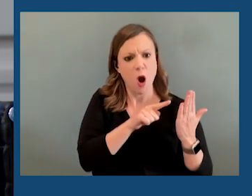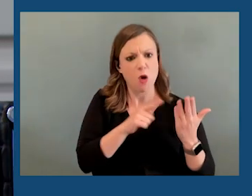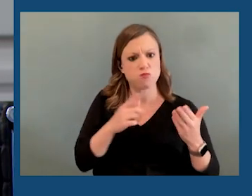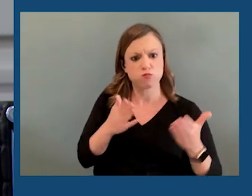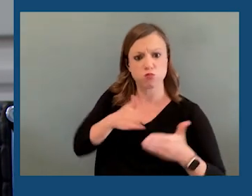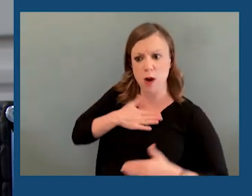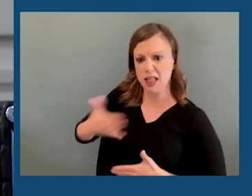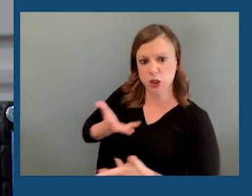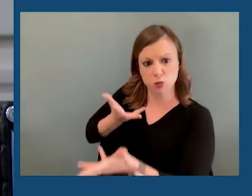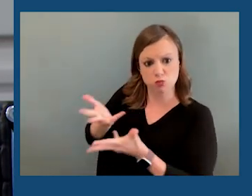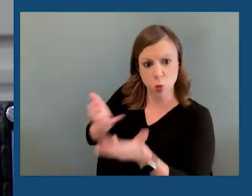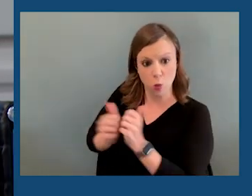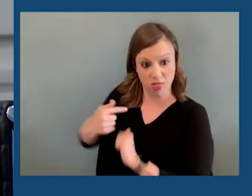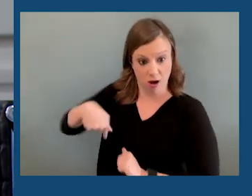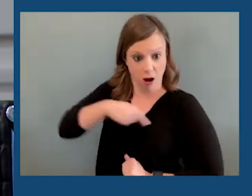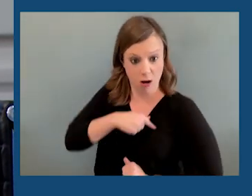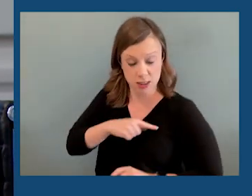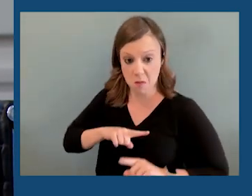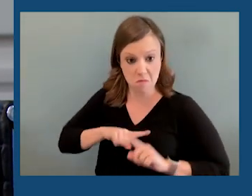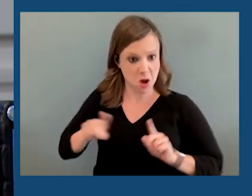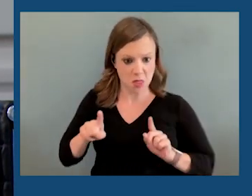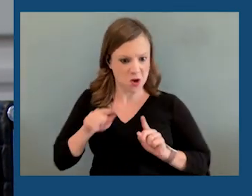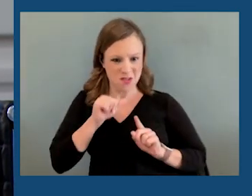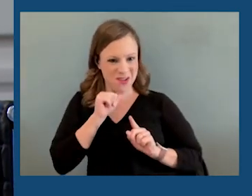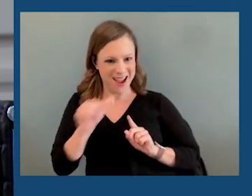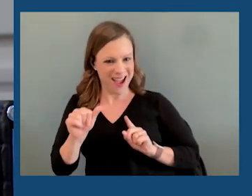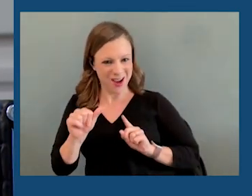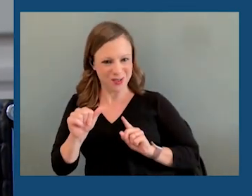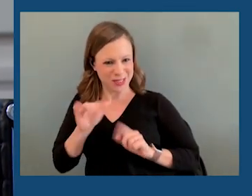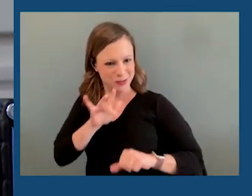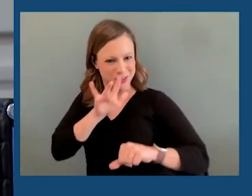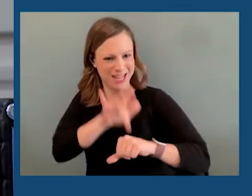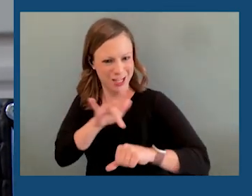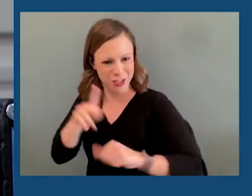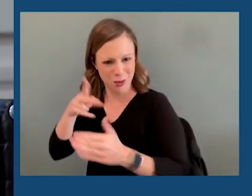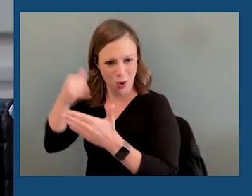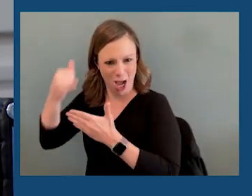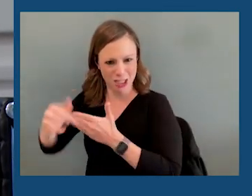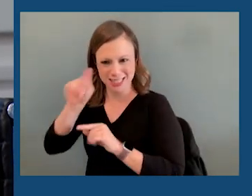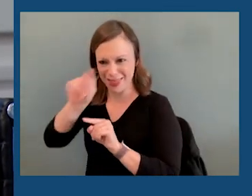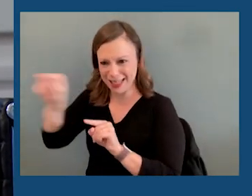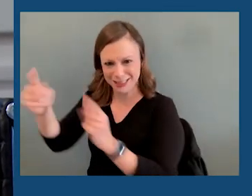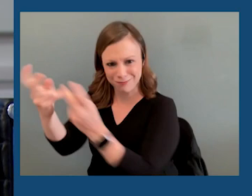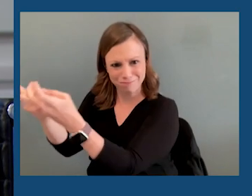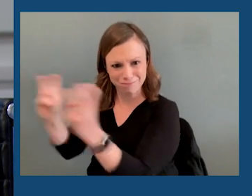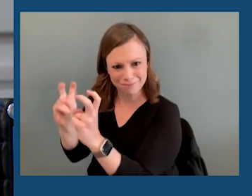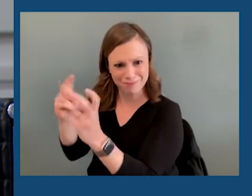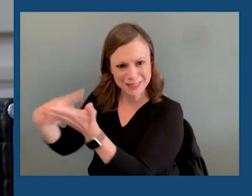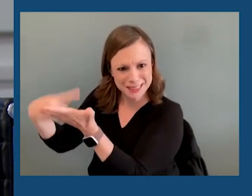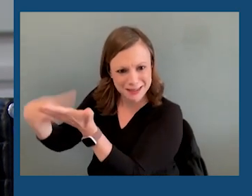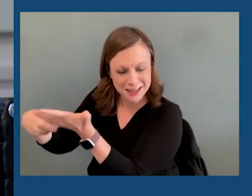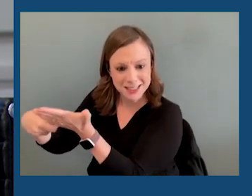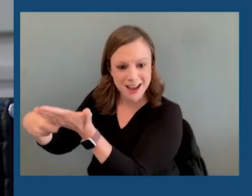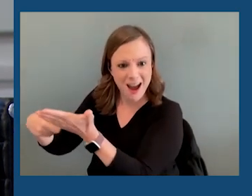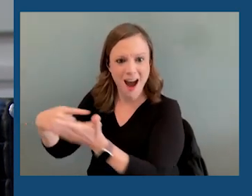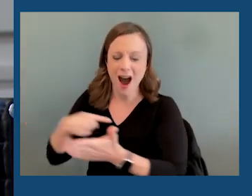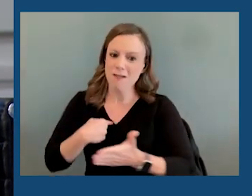do the kinds of projects that we just heard everybody speak about. I have a passion. My daughter is an